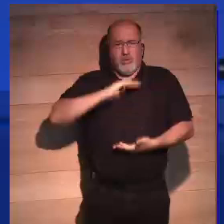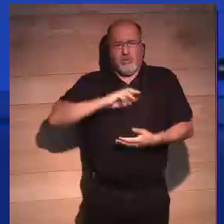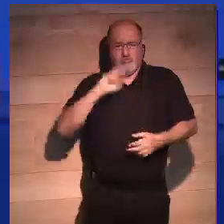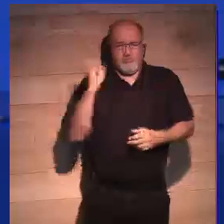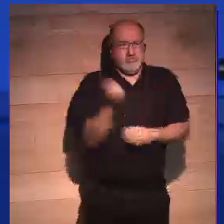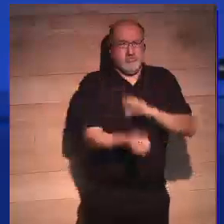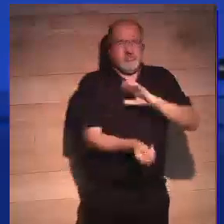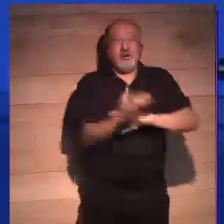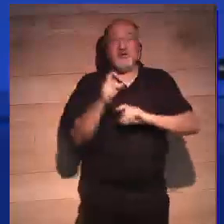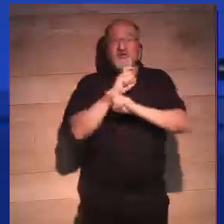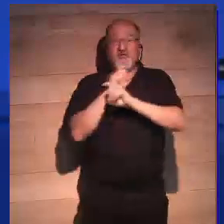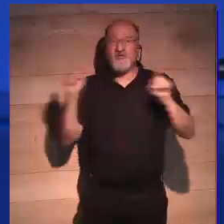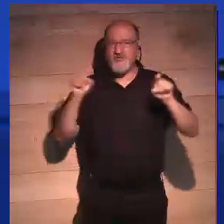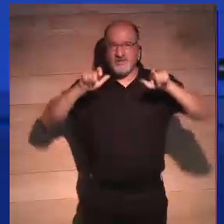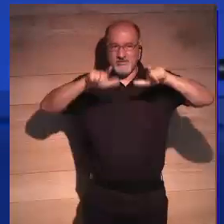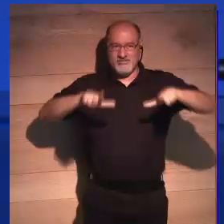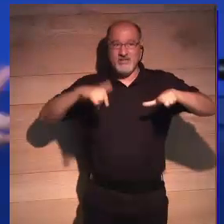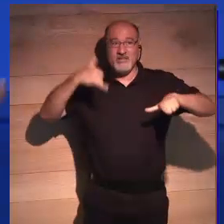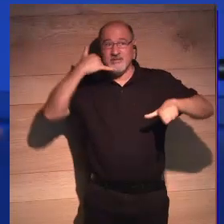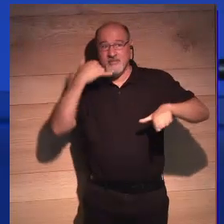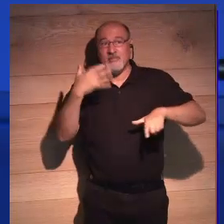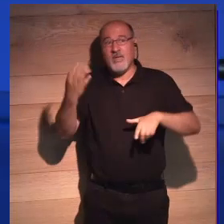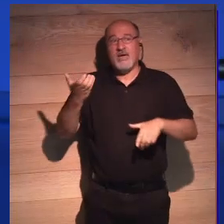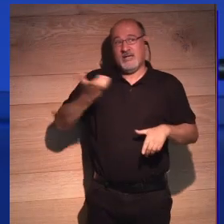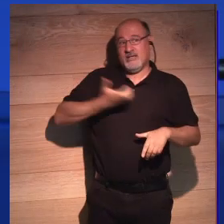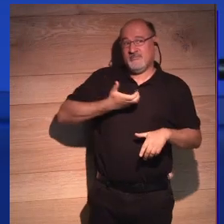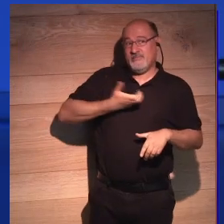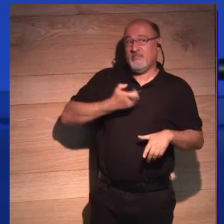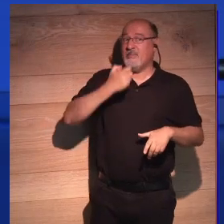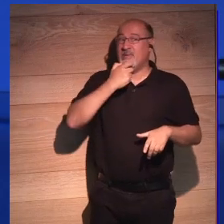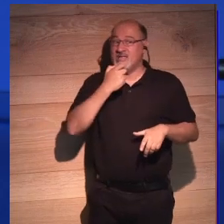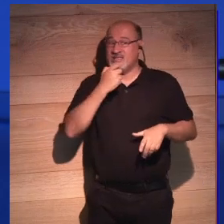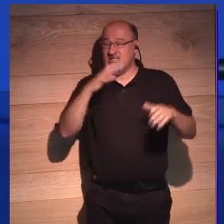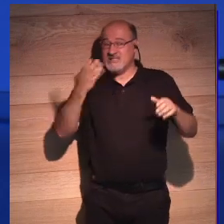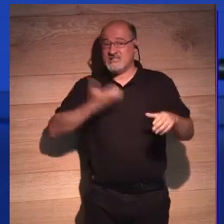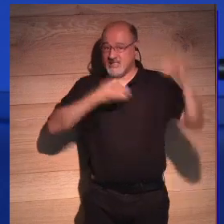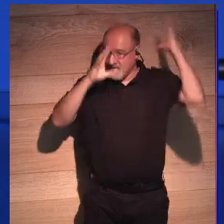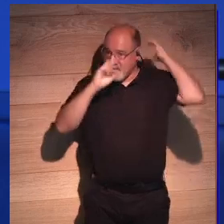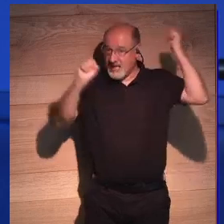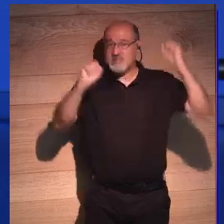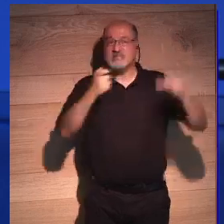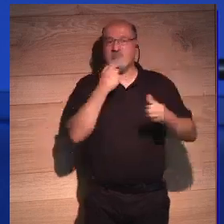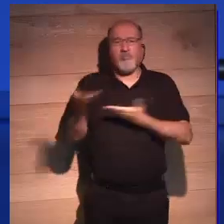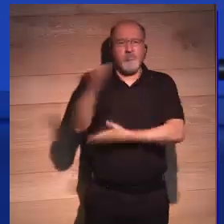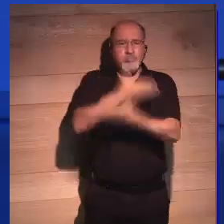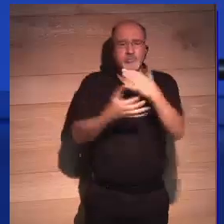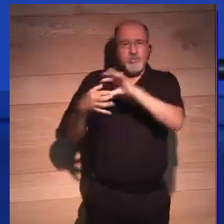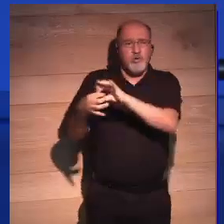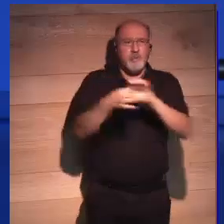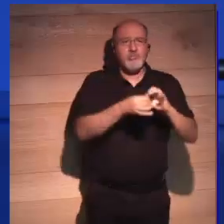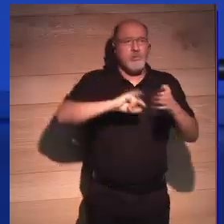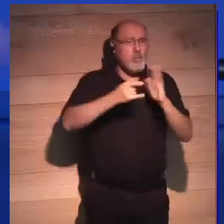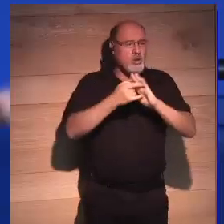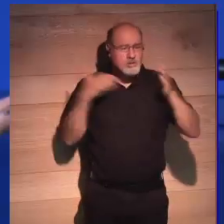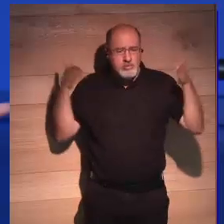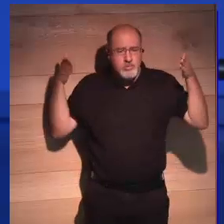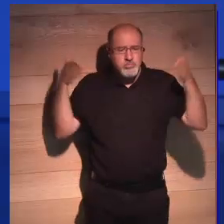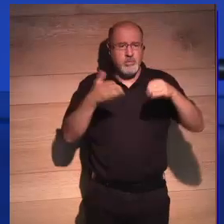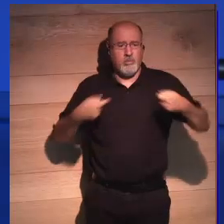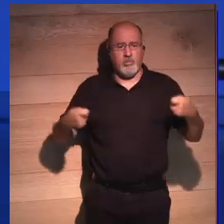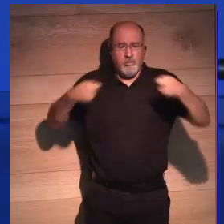Telefónica and the British Council are engaging so seriously in this art form gives me so much happiness and joy. And it's been a